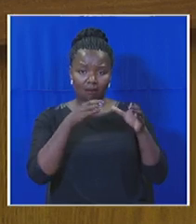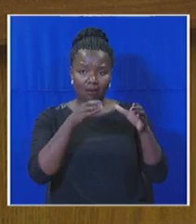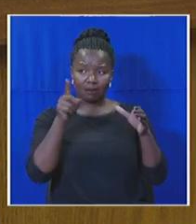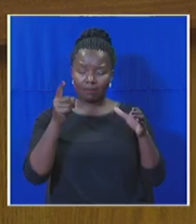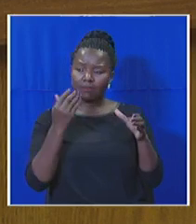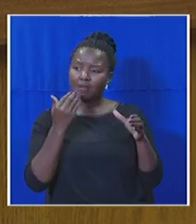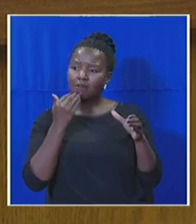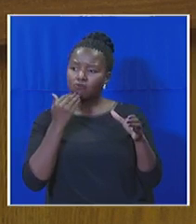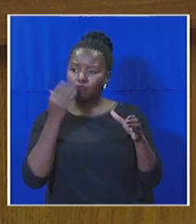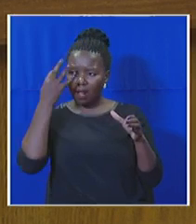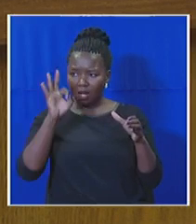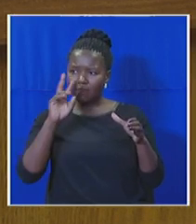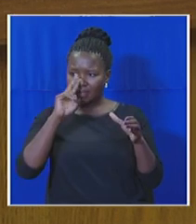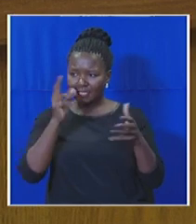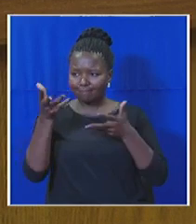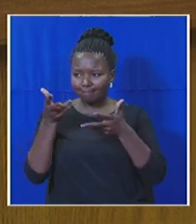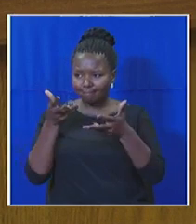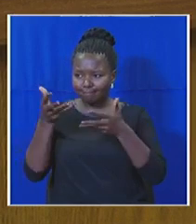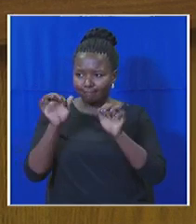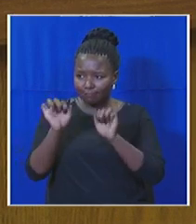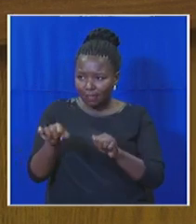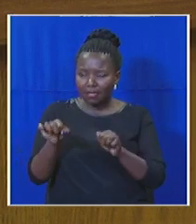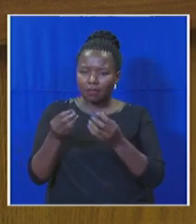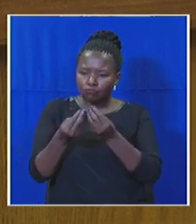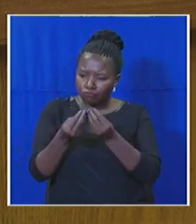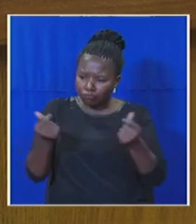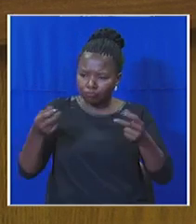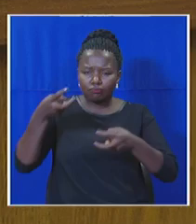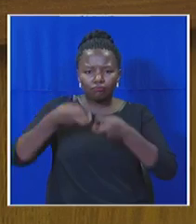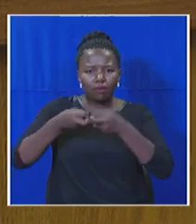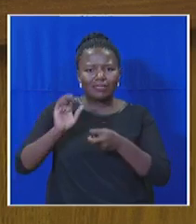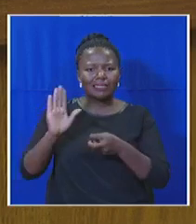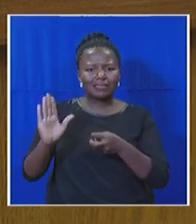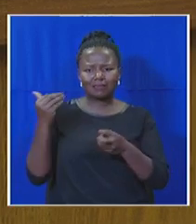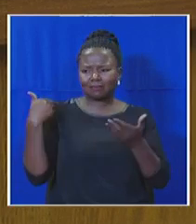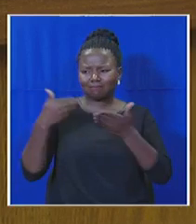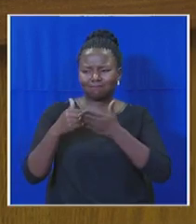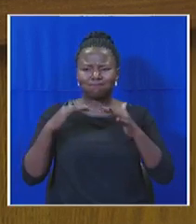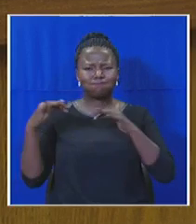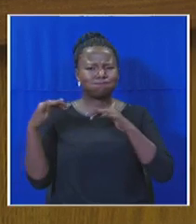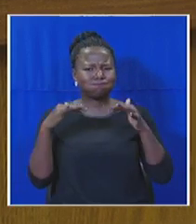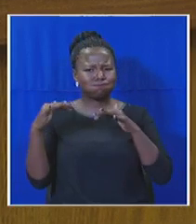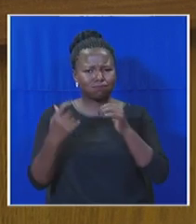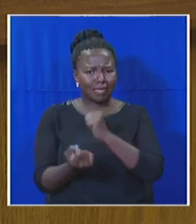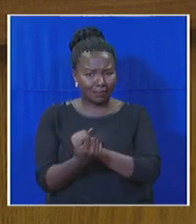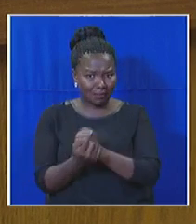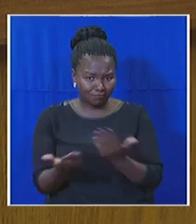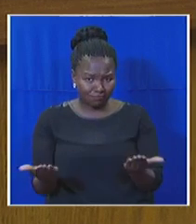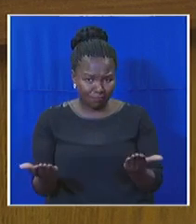Israel for a viable and united Palestinian state. In so